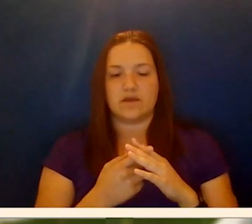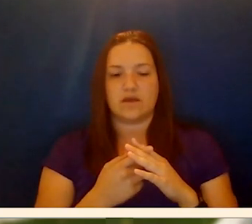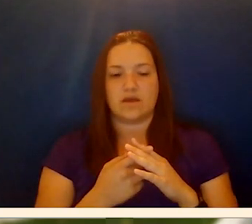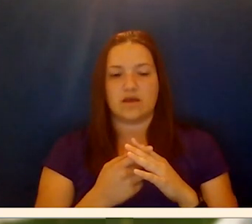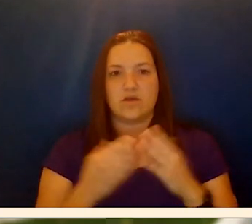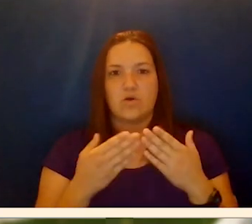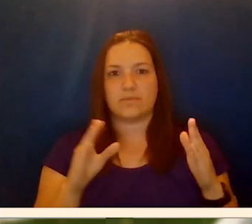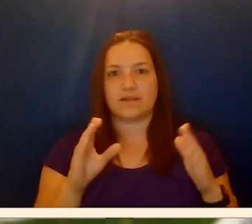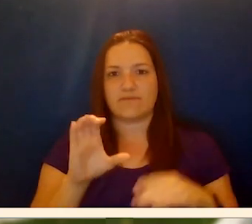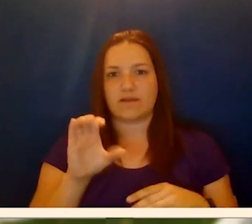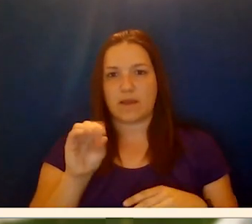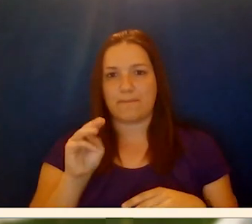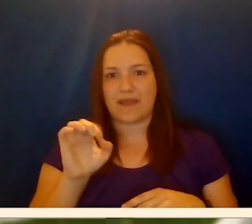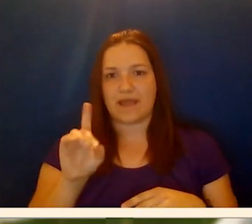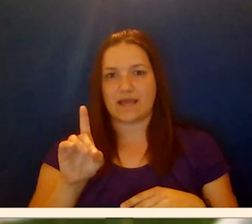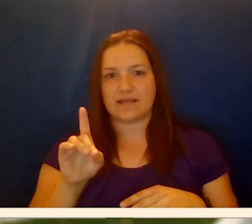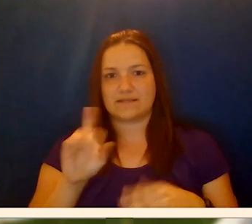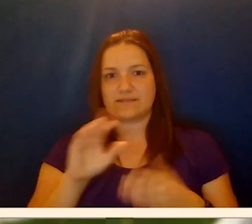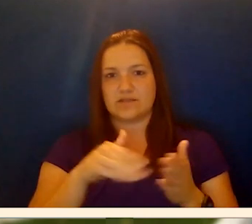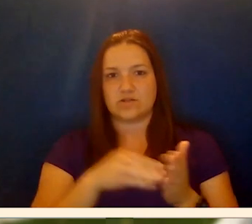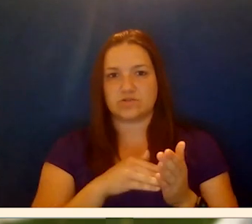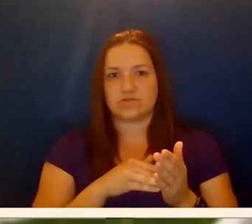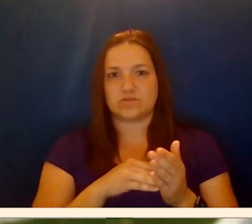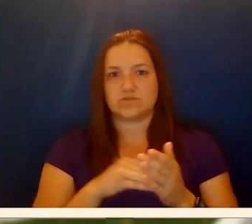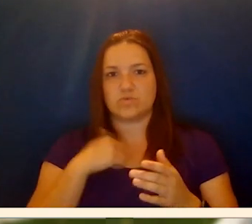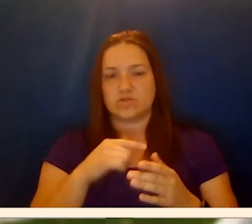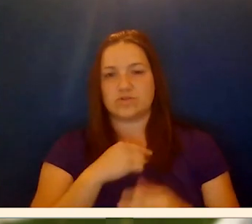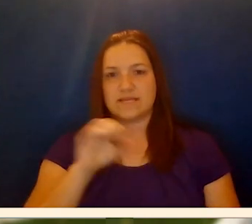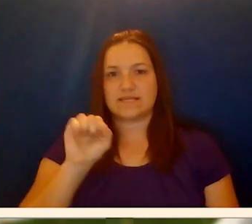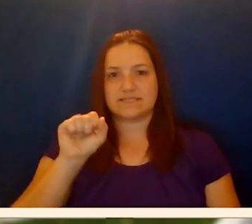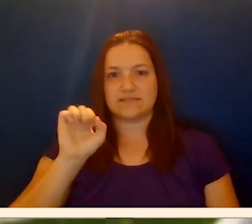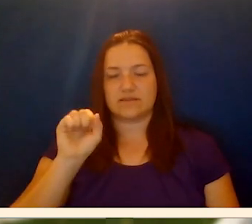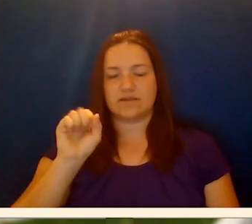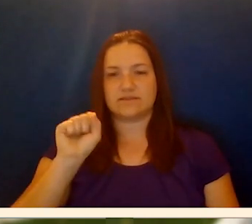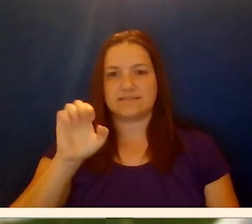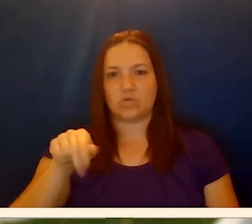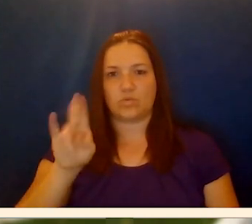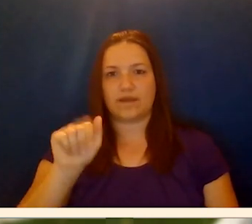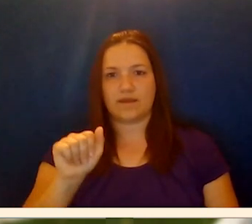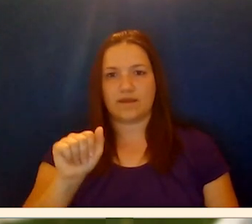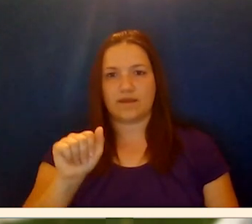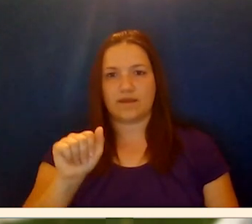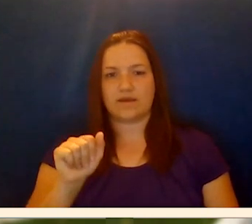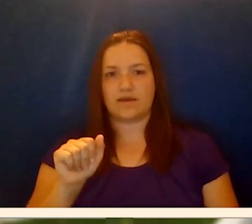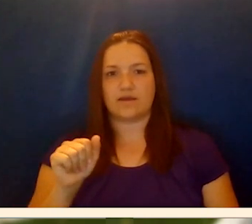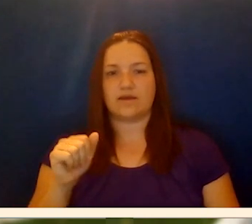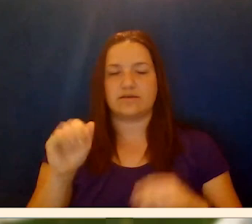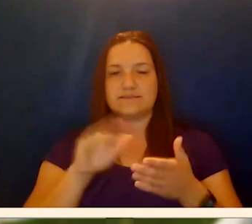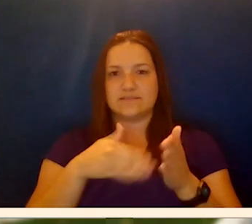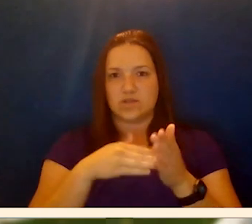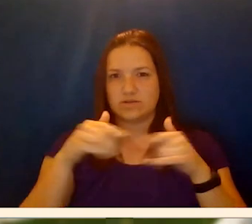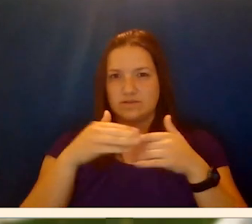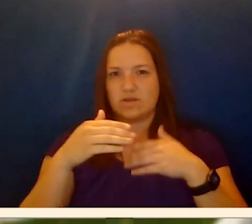of the command center. So we turned the Asequia Wing conference room into that command center. And then literally all of